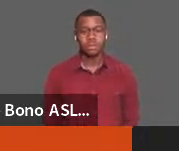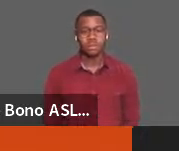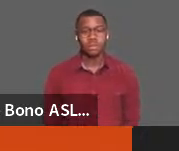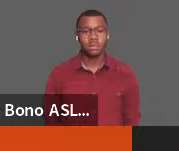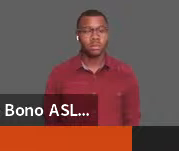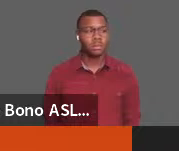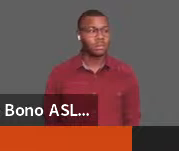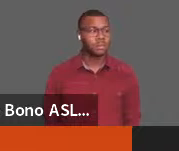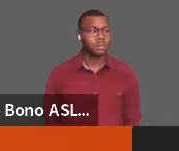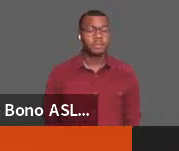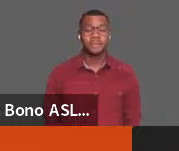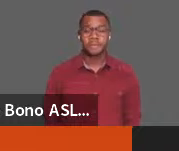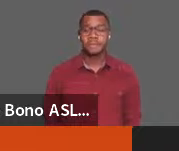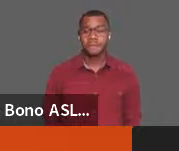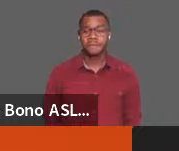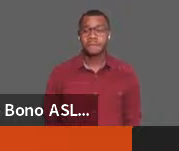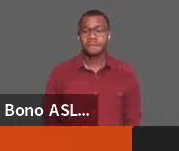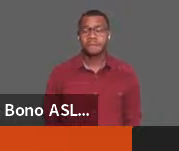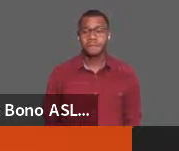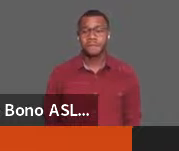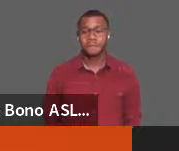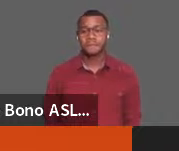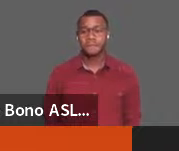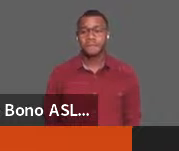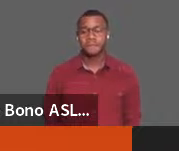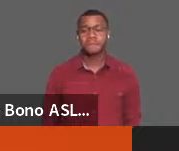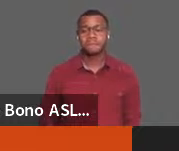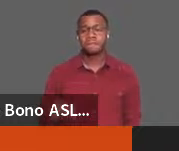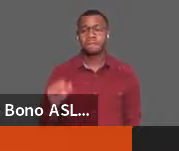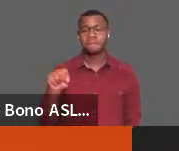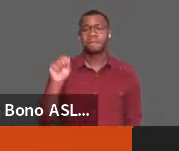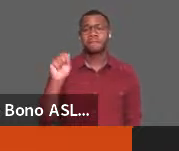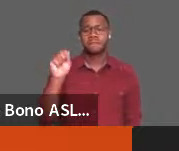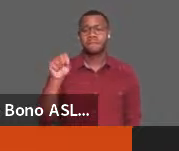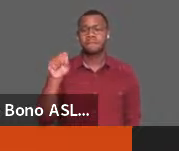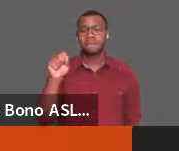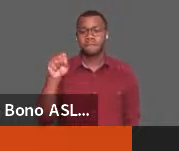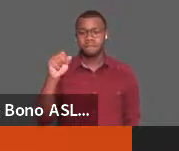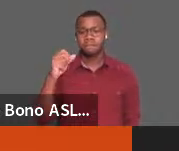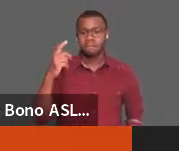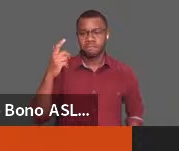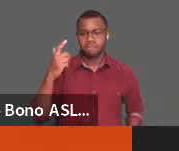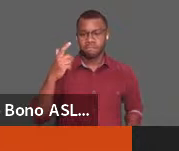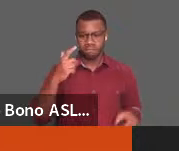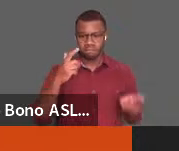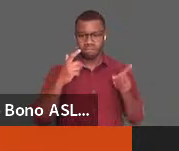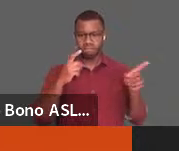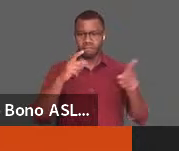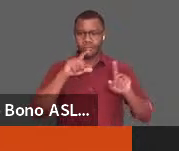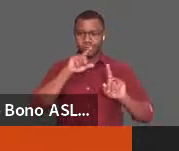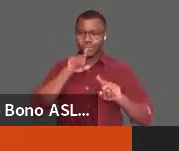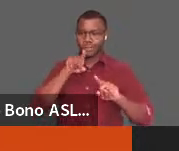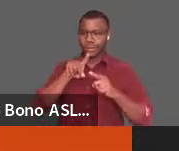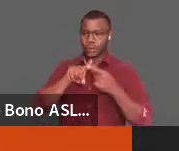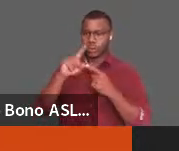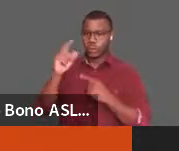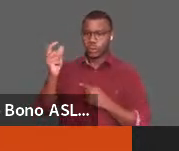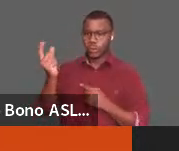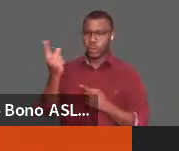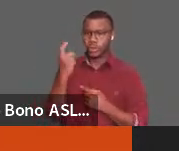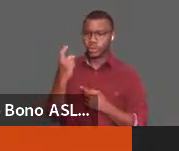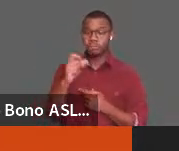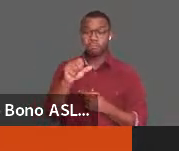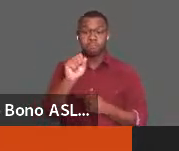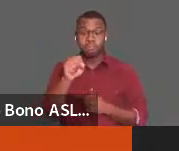Yes, we're going to post the questions on the chat just for you guys to see. And I'm seeing that some people are already talking about the